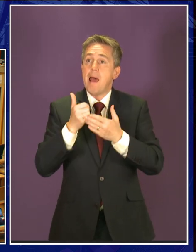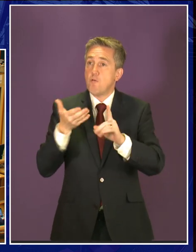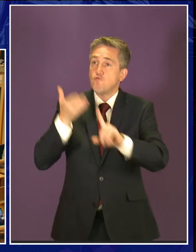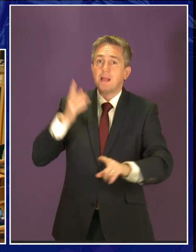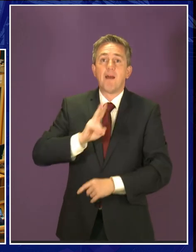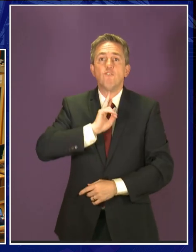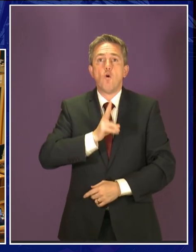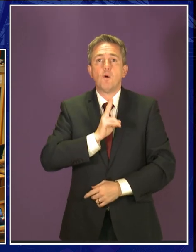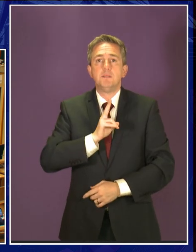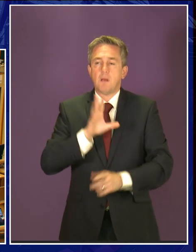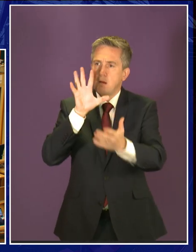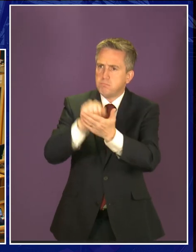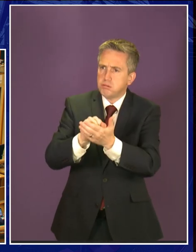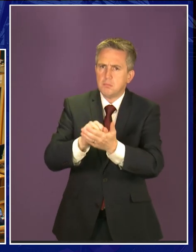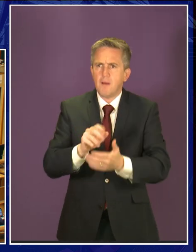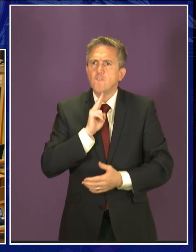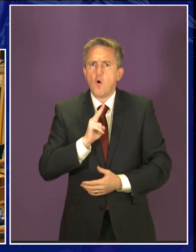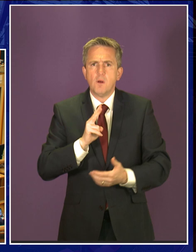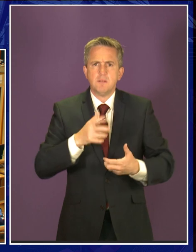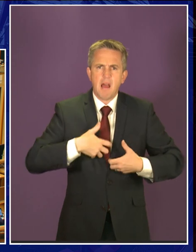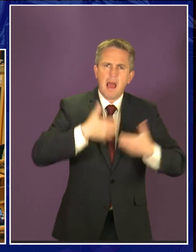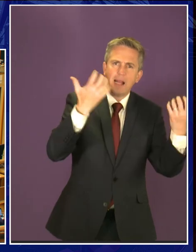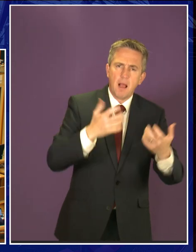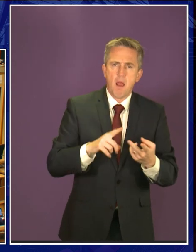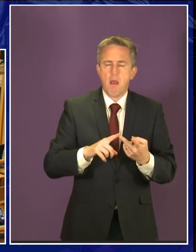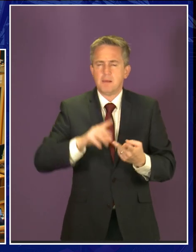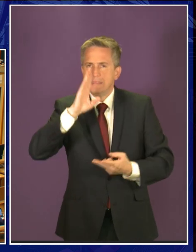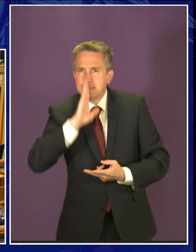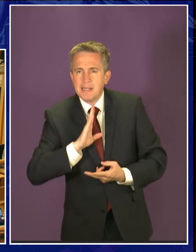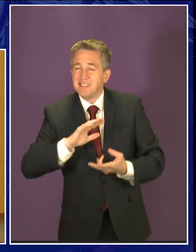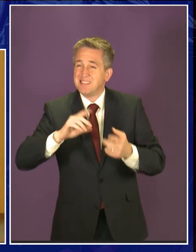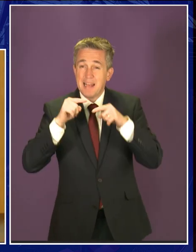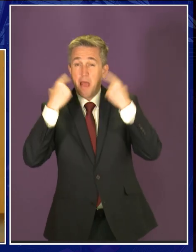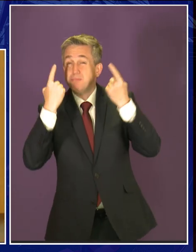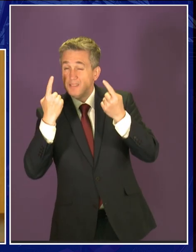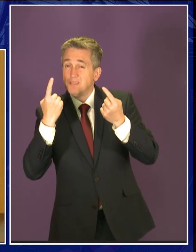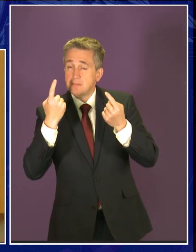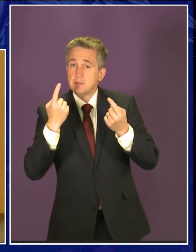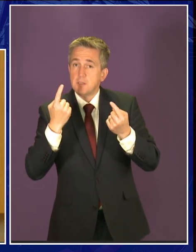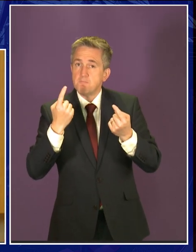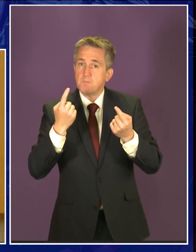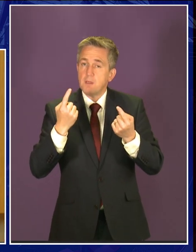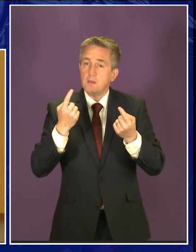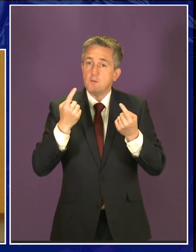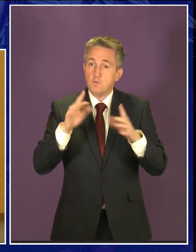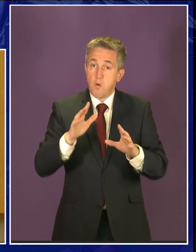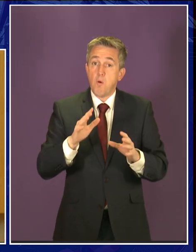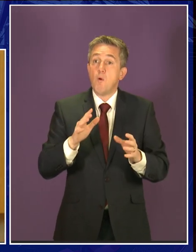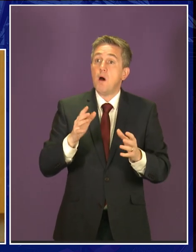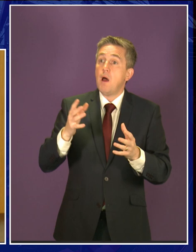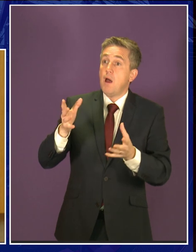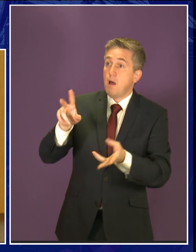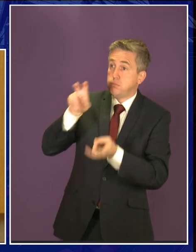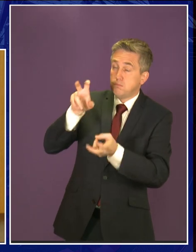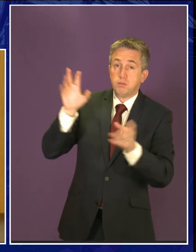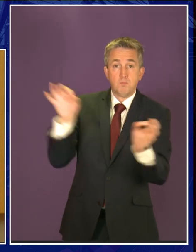including sadness, fear, anger, and happiness. This leads to more successful communication and interaction